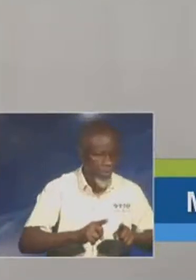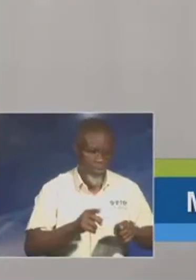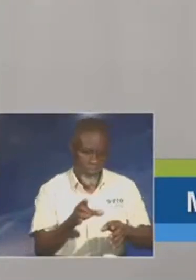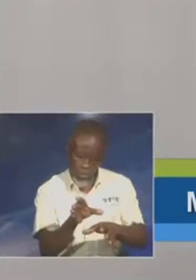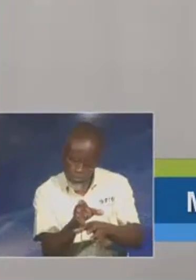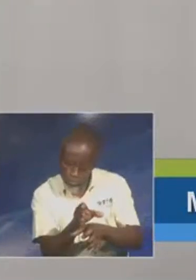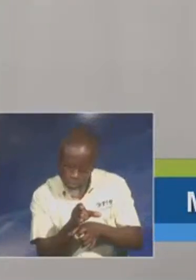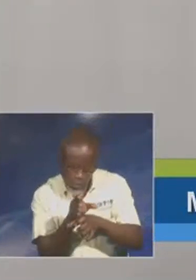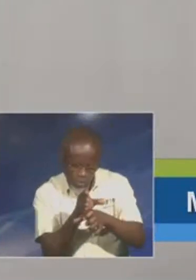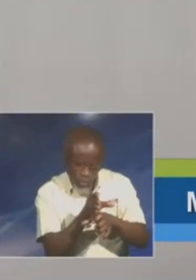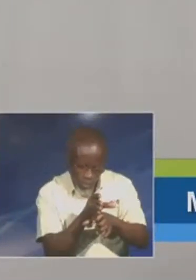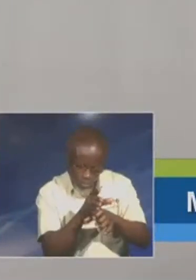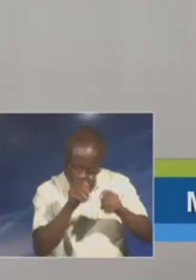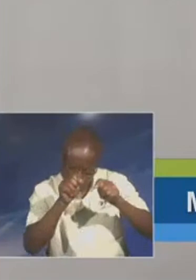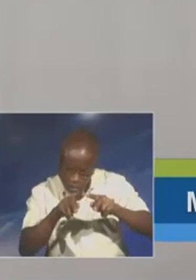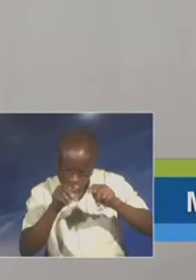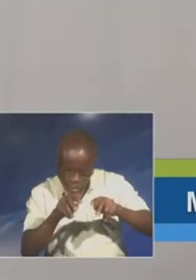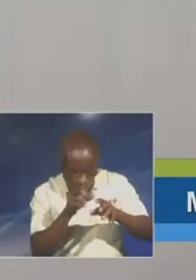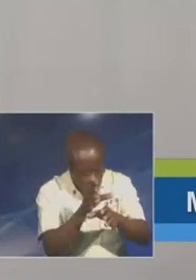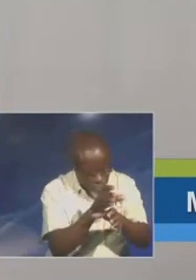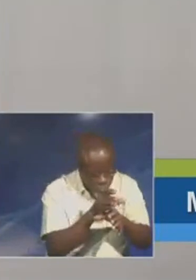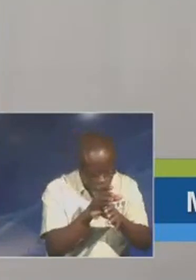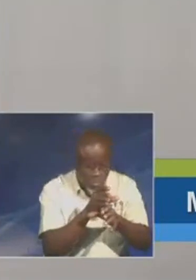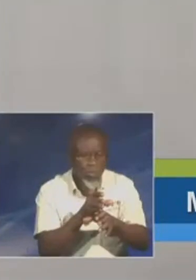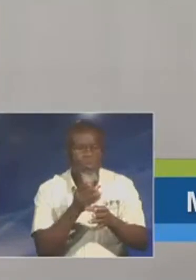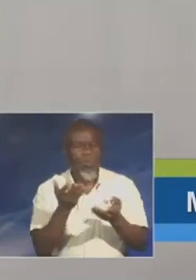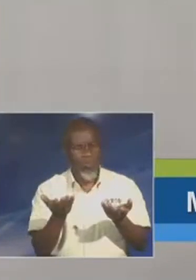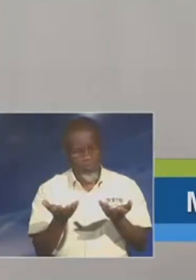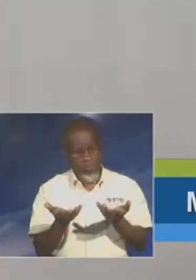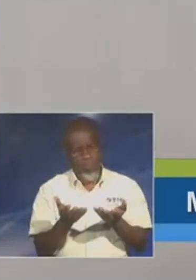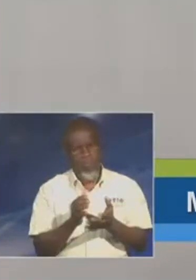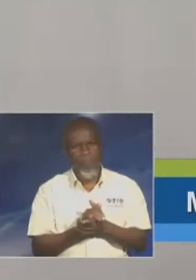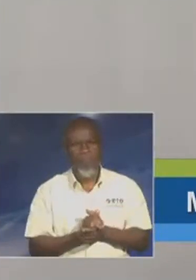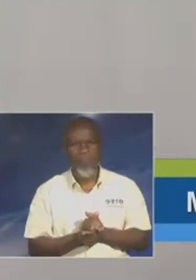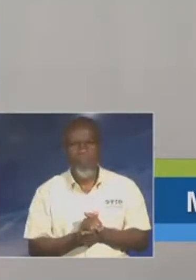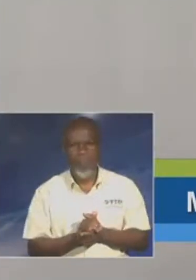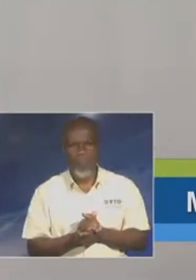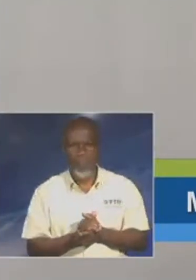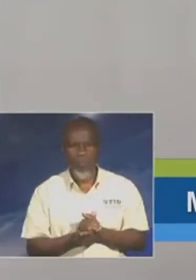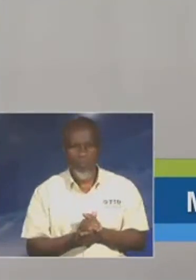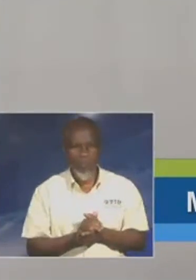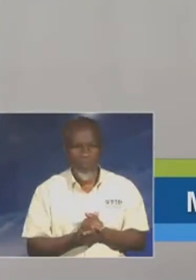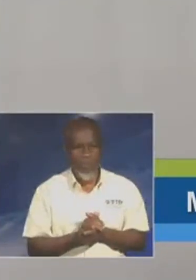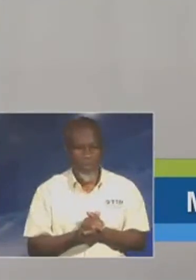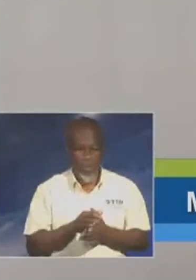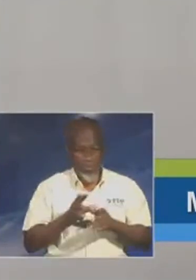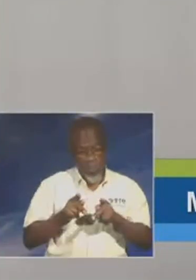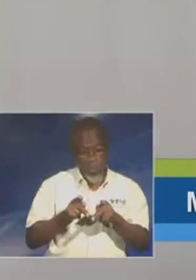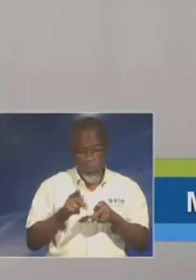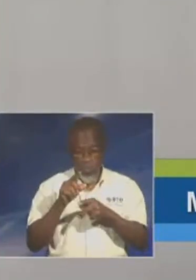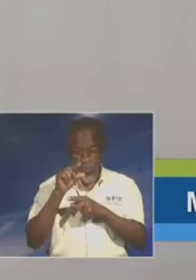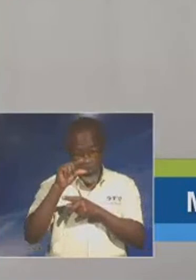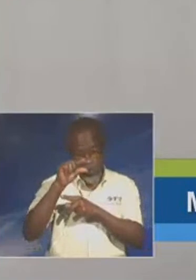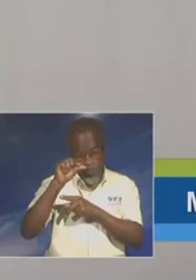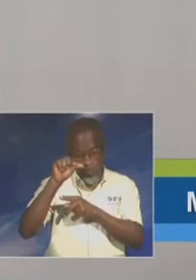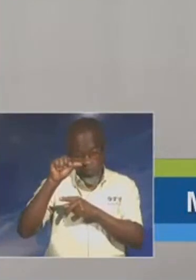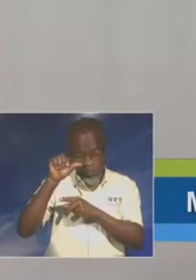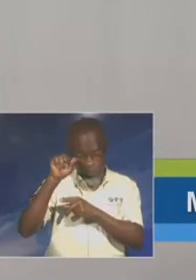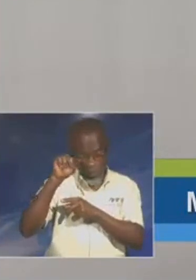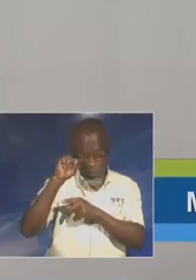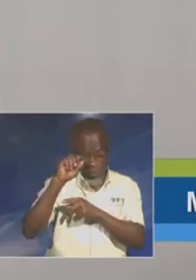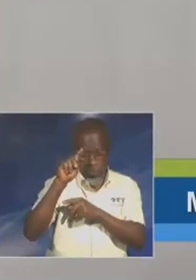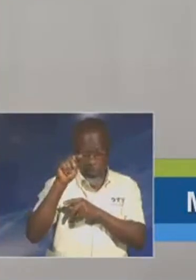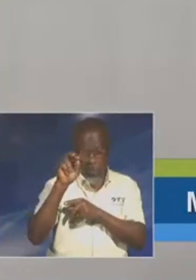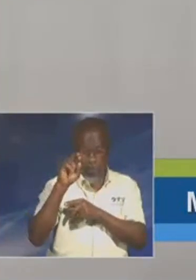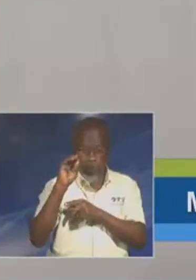Dr. Sherman Soman, who is the gastrointestinal specialist, we also will be liaising with him with regards to